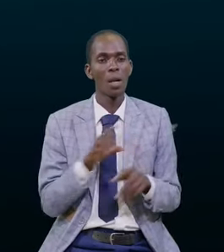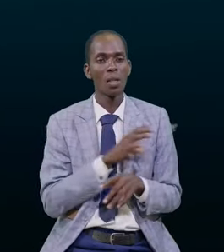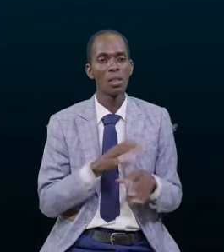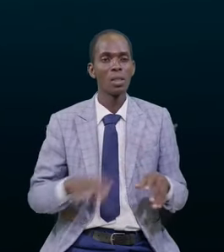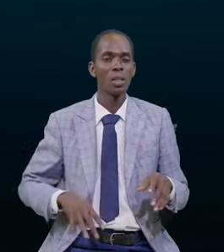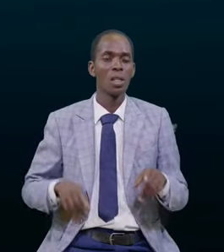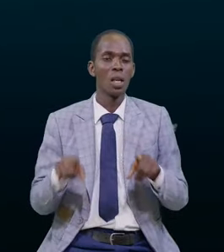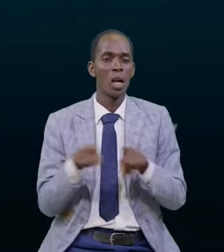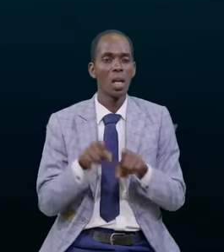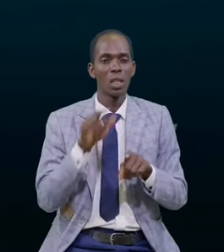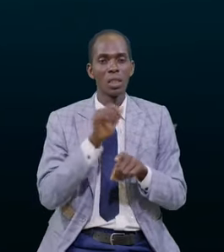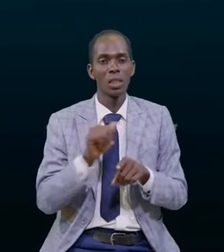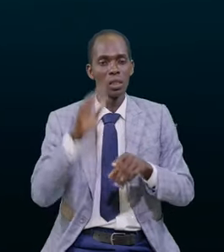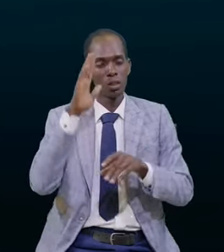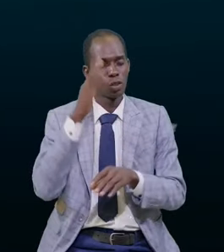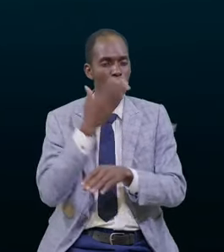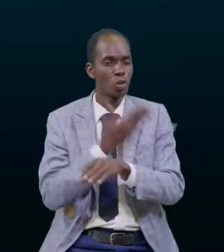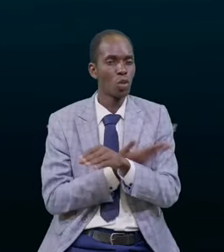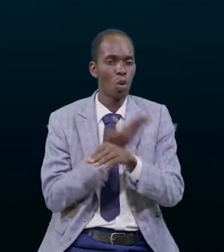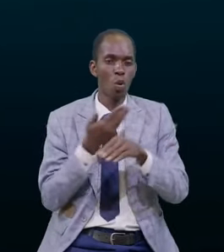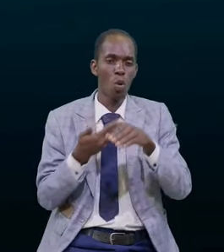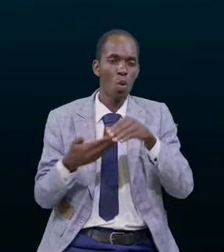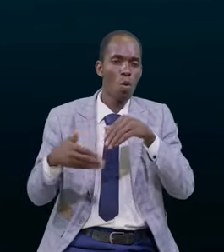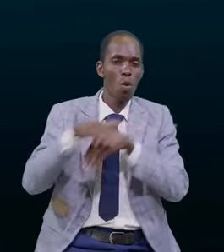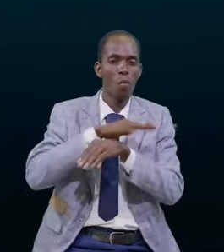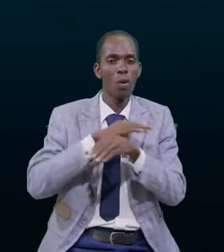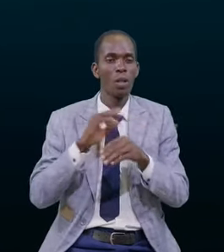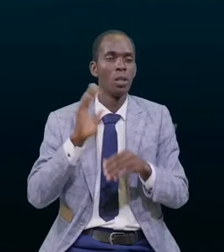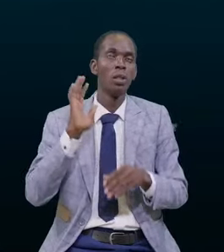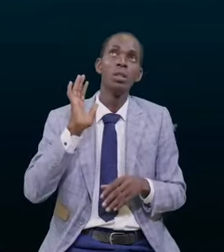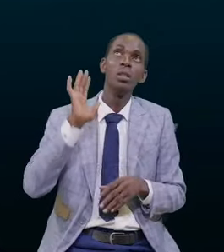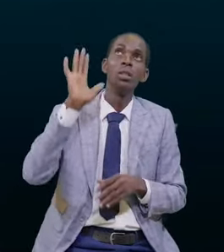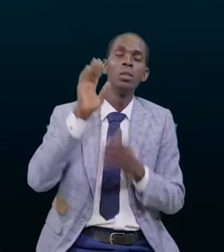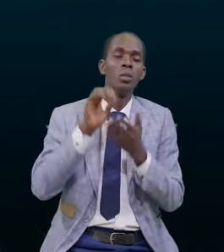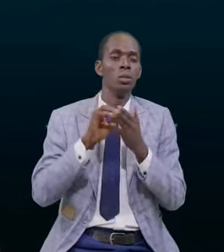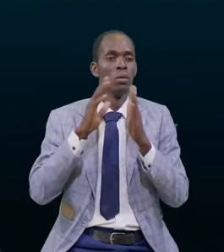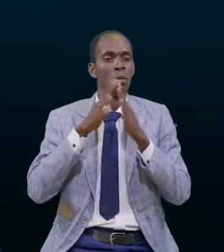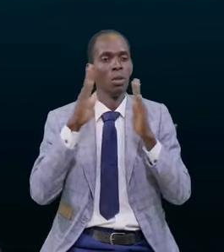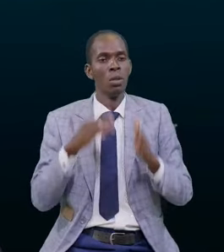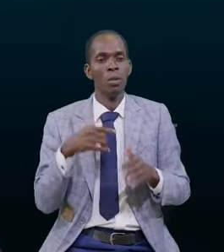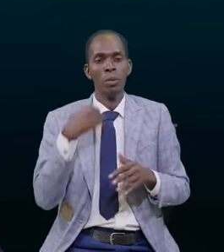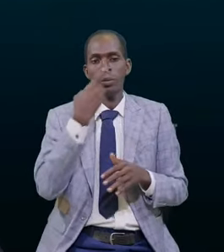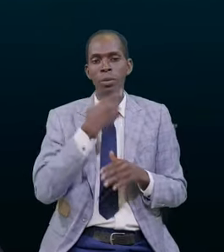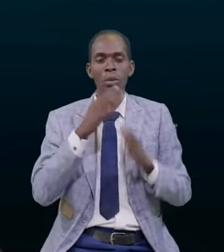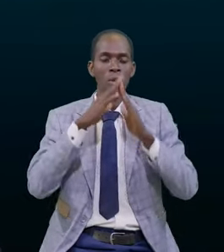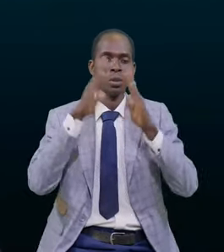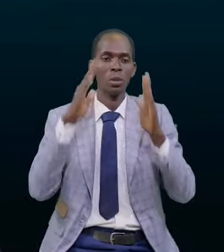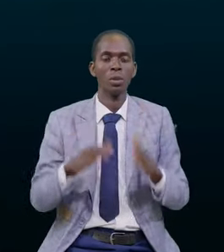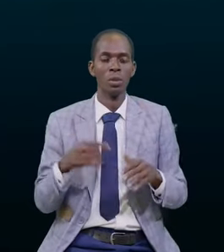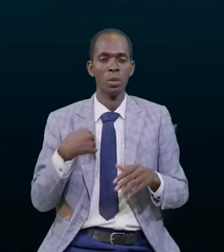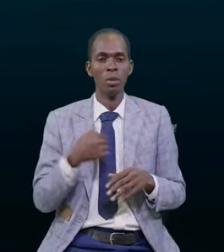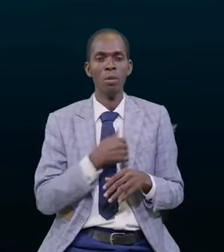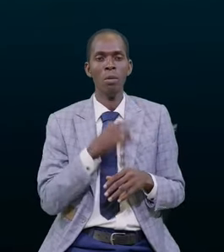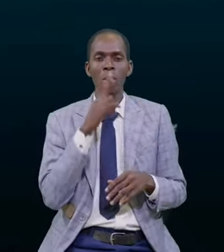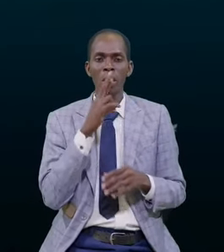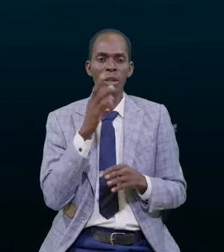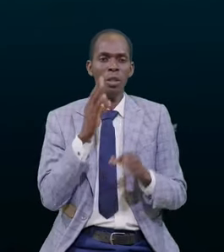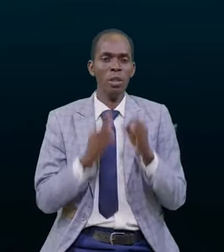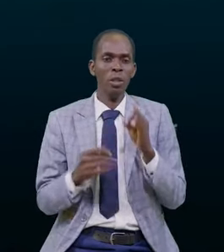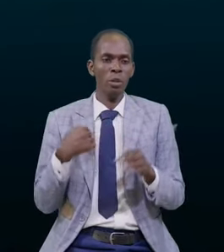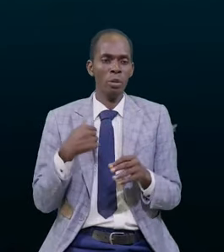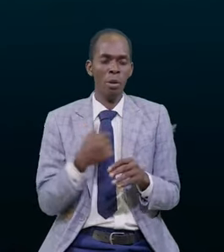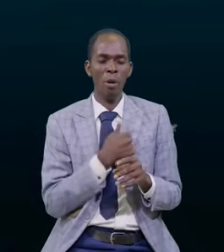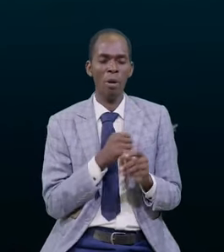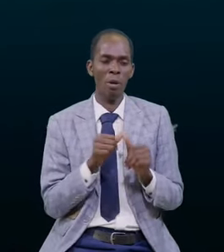house whose house are we if if we hold